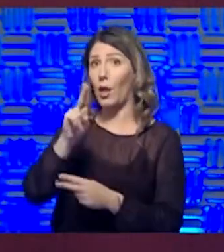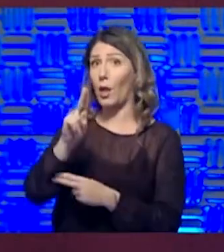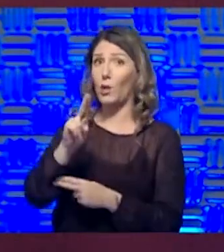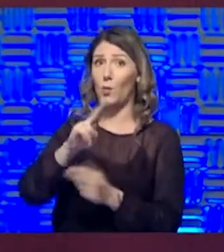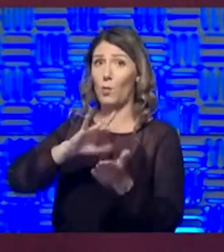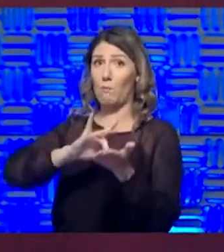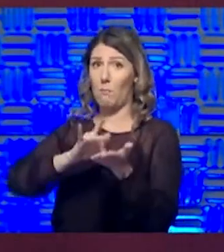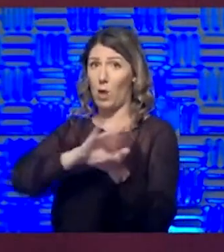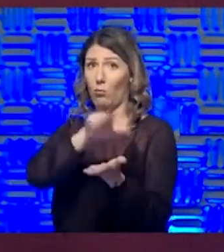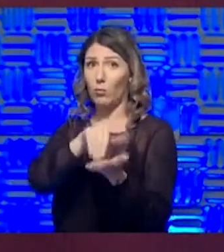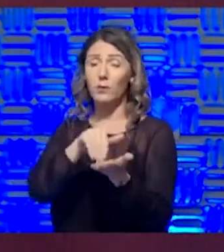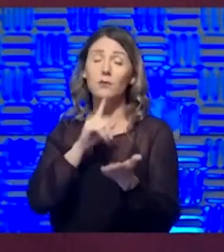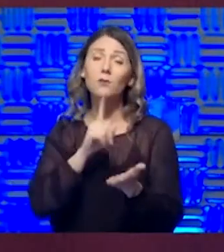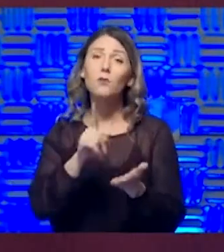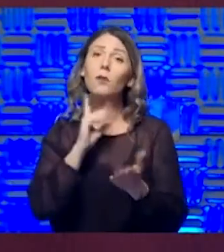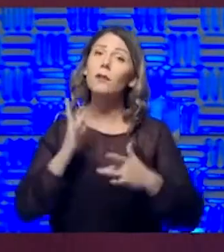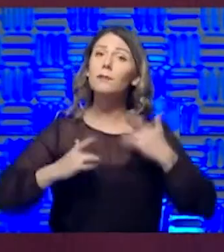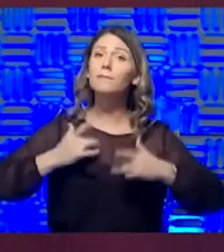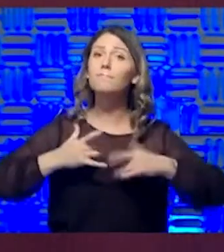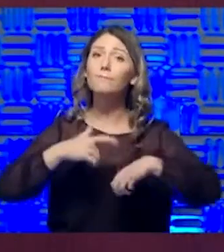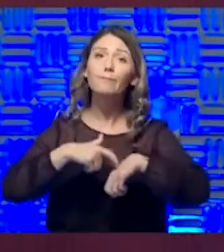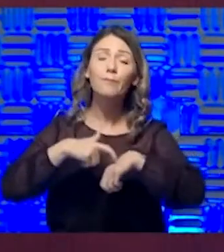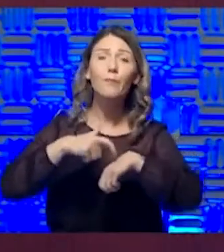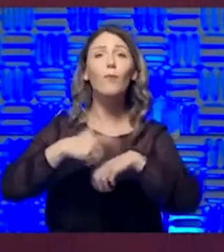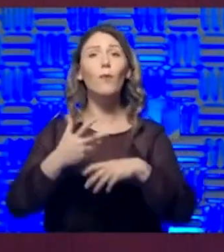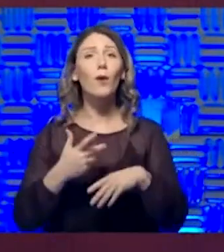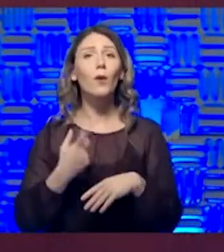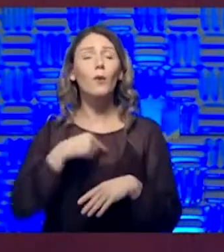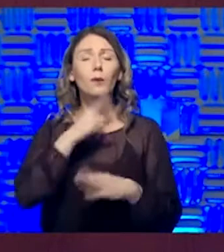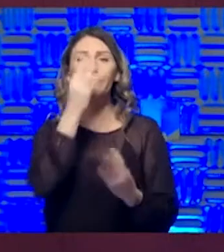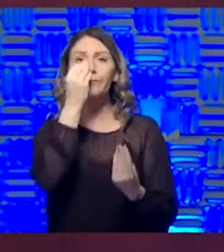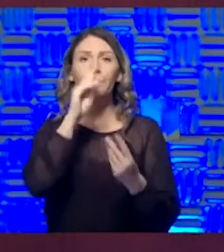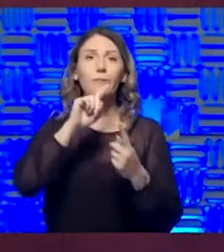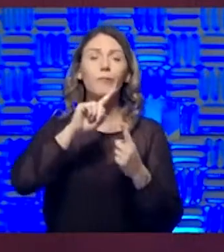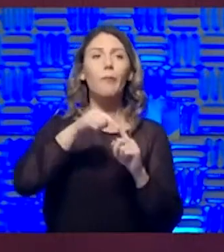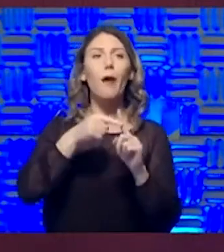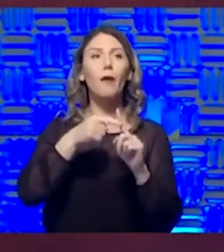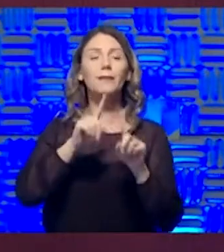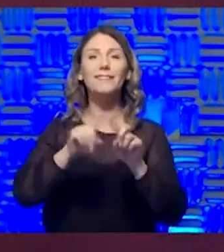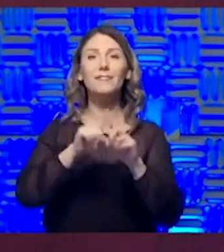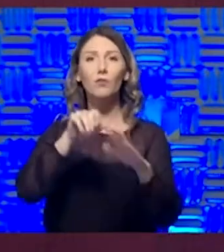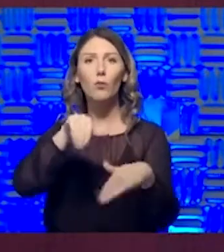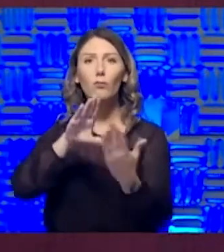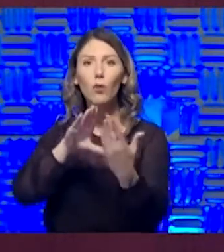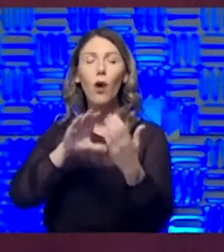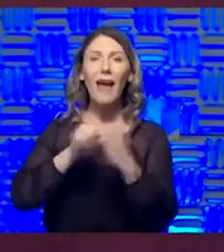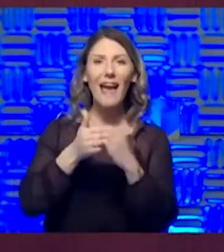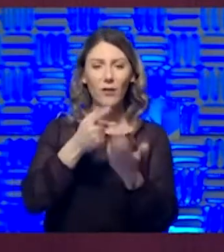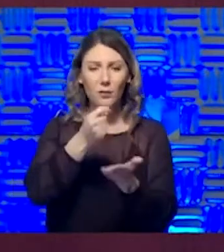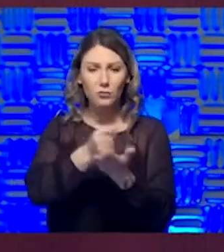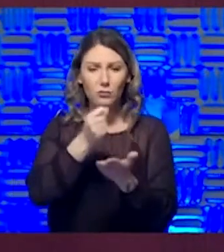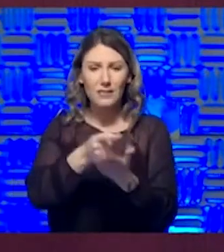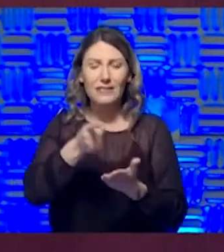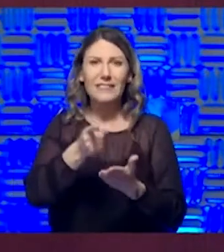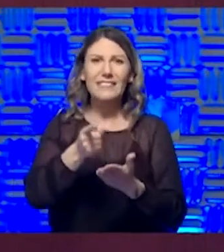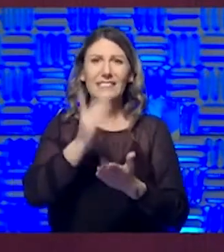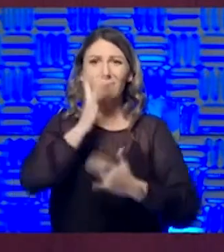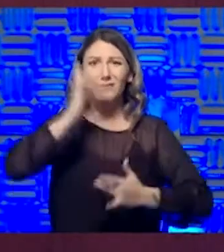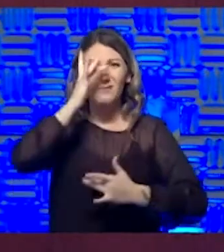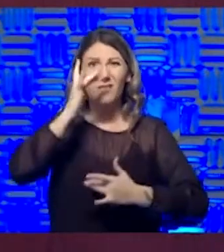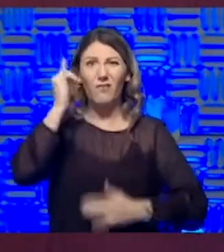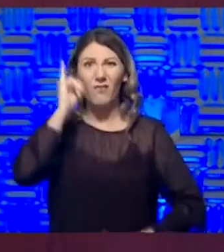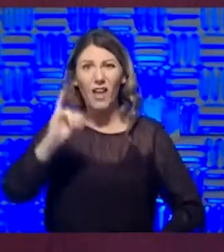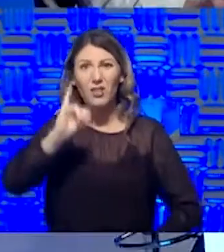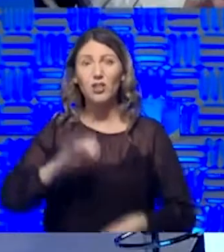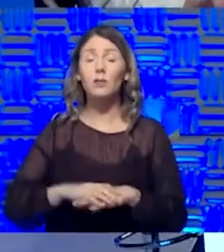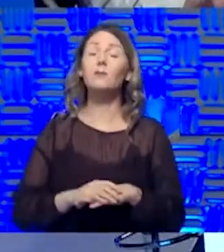Center. And it's an exciting time, I think, as we think about different approaches. You know, how can we treat this viral infection? Mm-hmm.